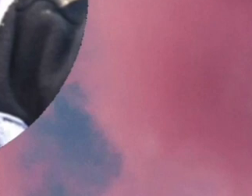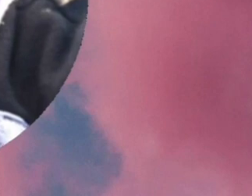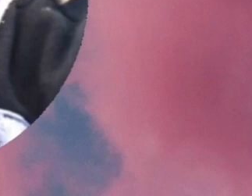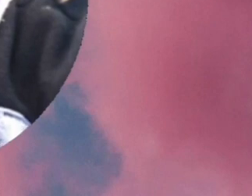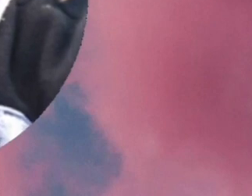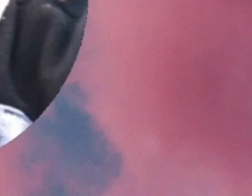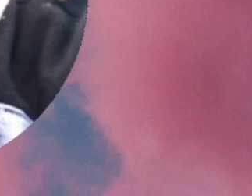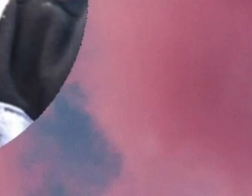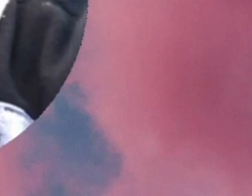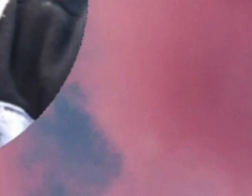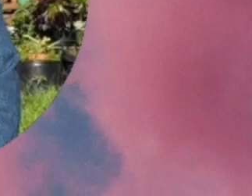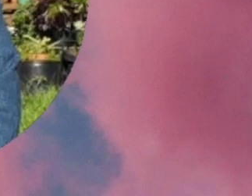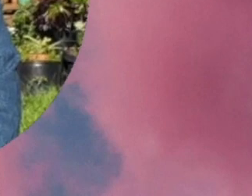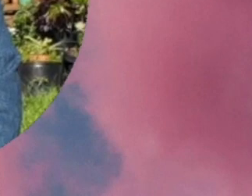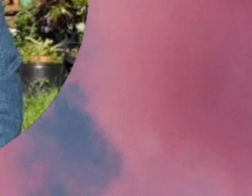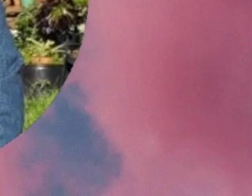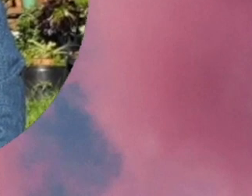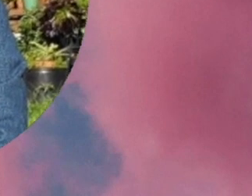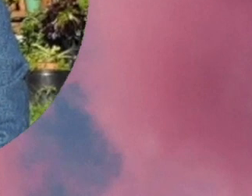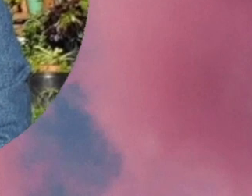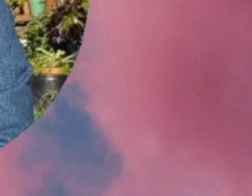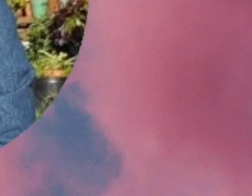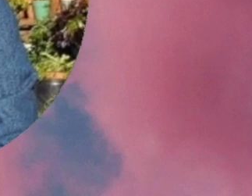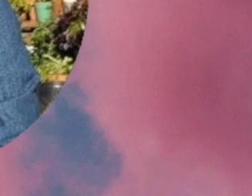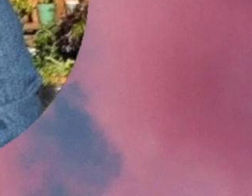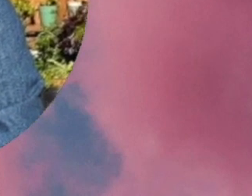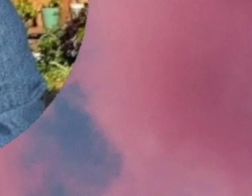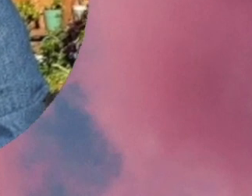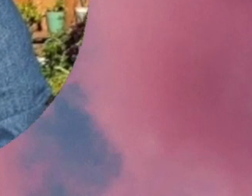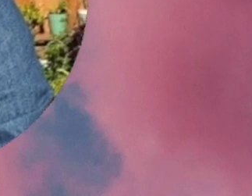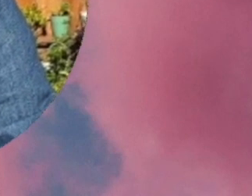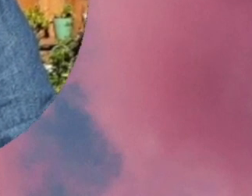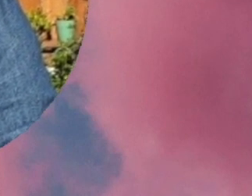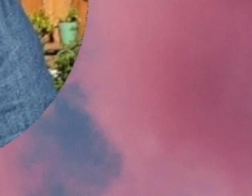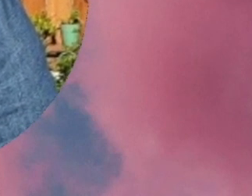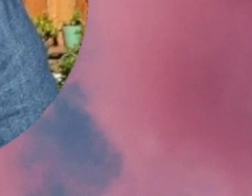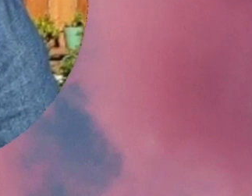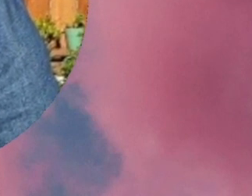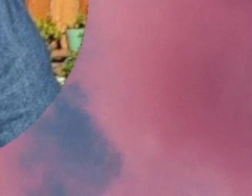Go, got to let it slow. Pent up anger in my